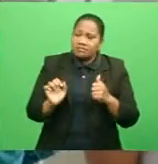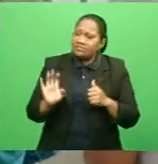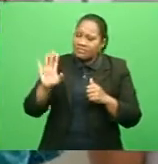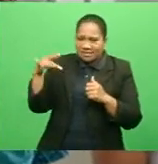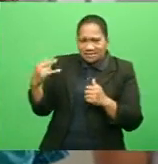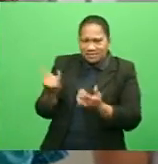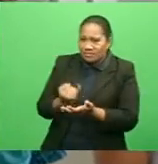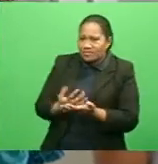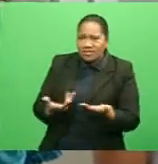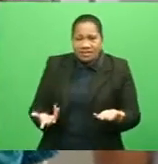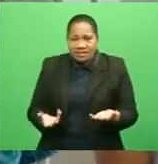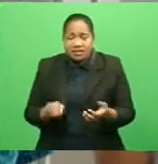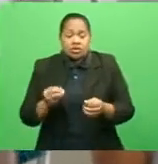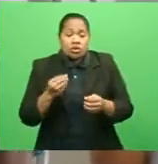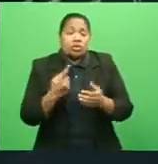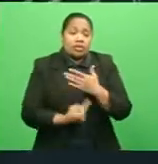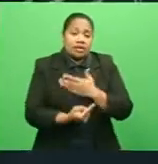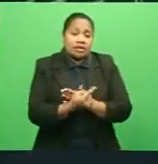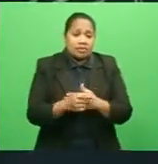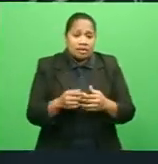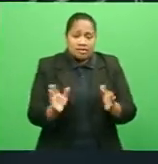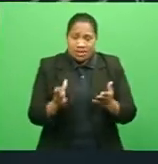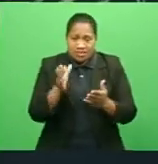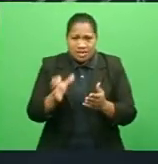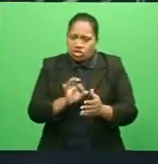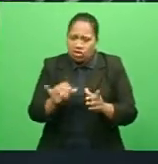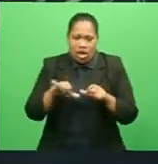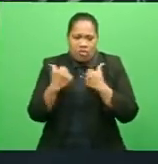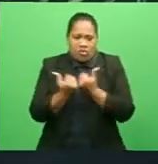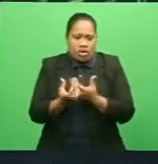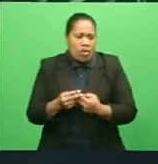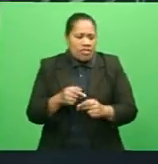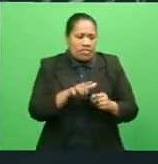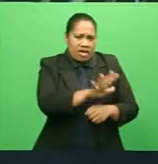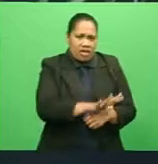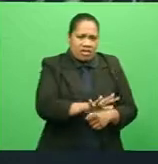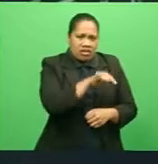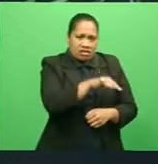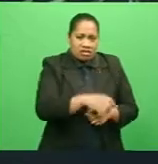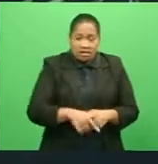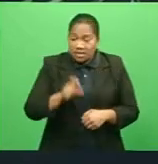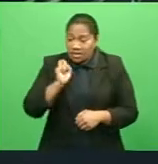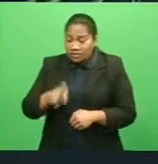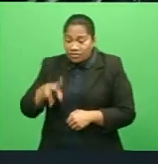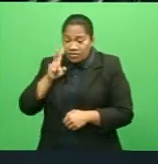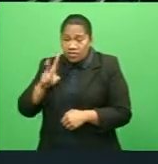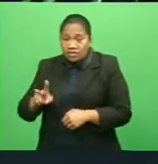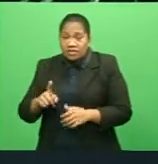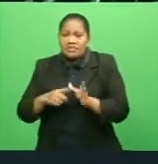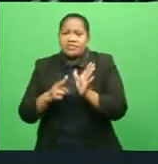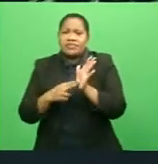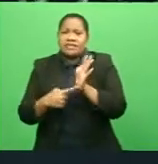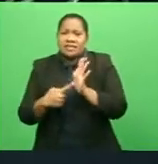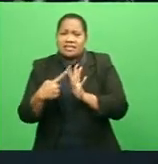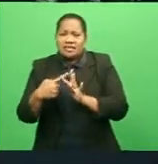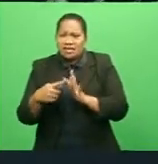agree with Patel and Fiji FA. If you look at the anti-doping, FIFA anti-doping